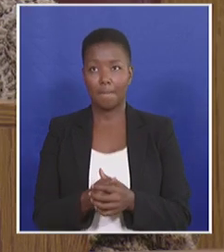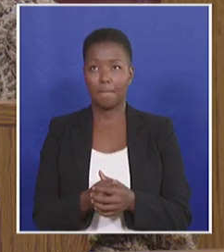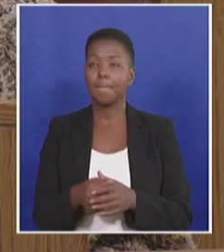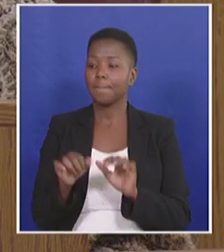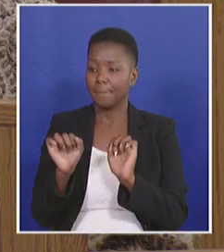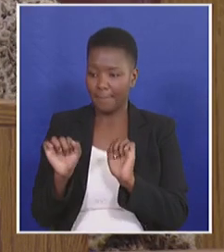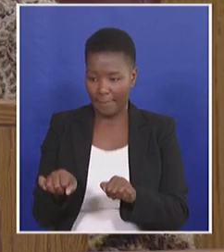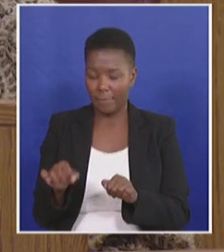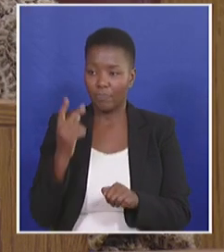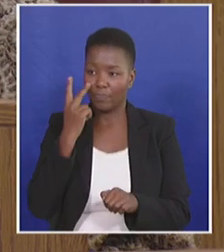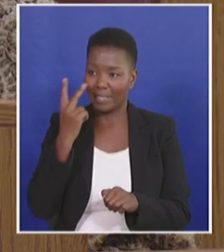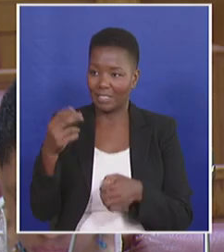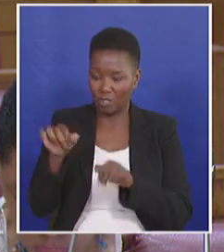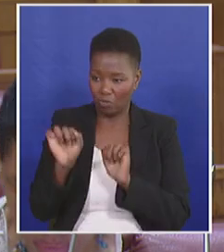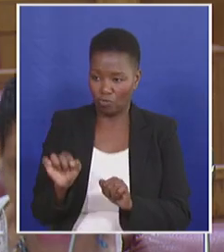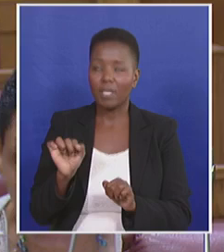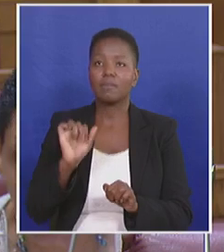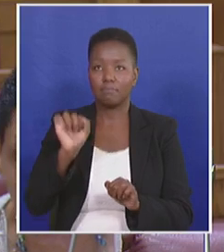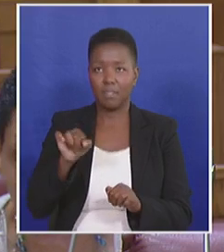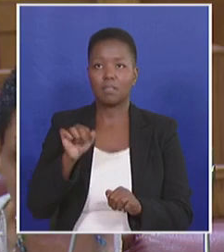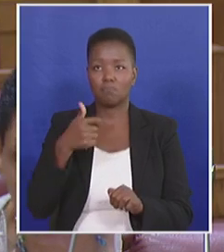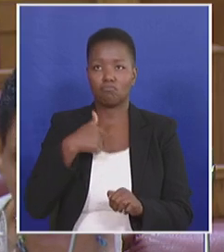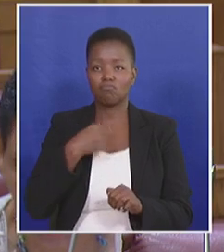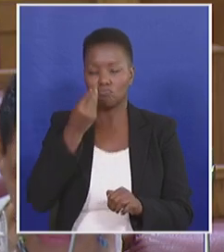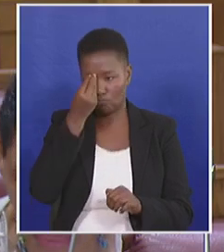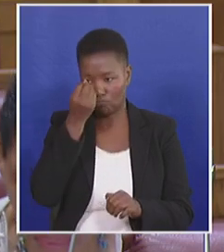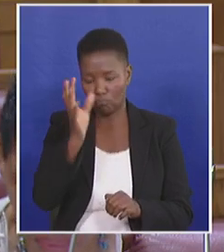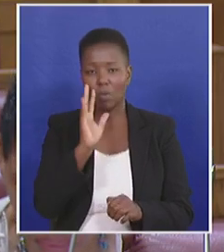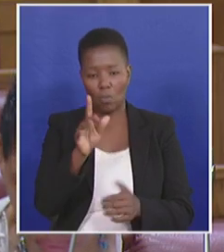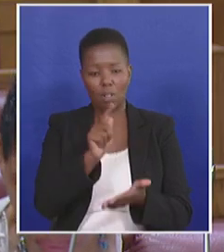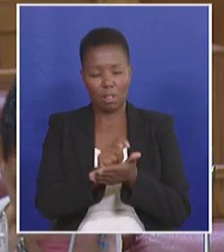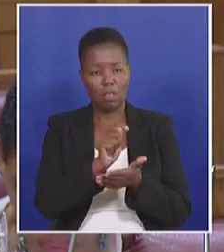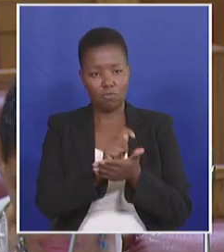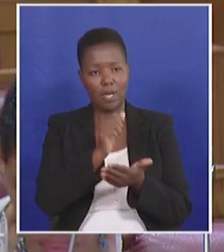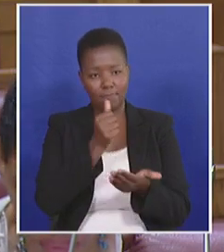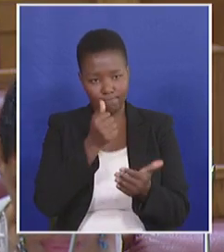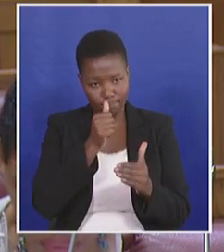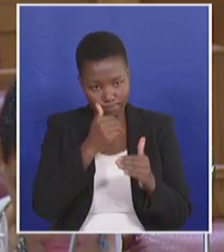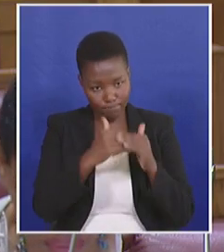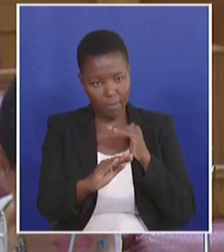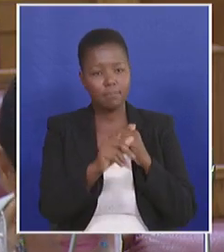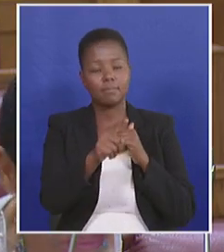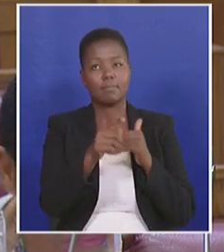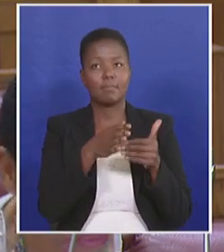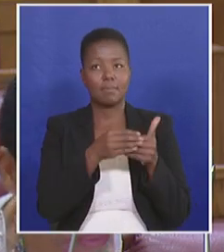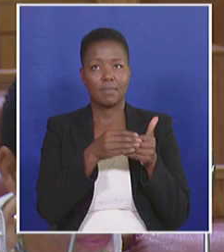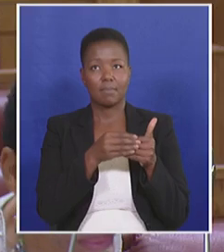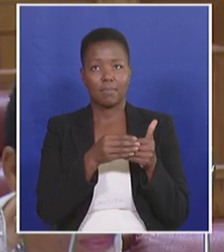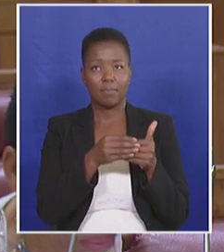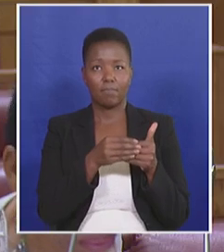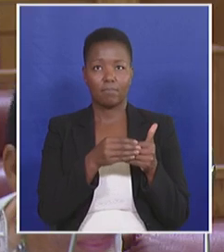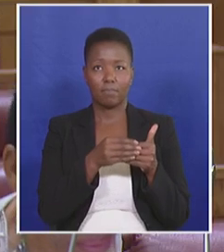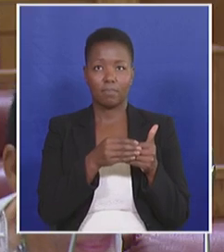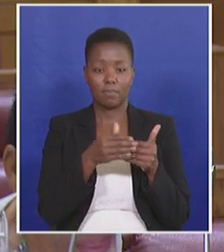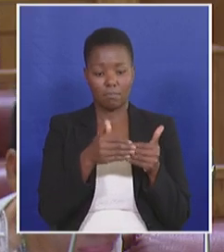Yes, Madam Chairperson, it is indeed an undertaking. I can respond in writing. I can effectively do so within